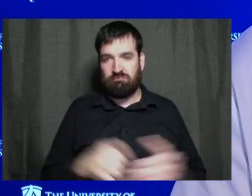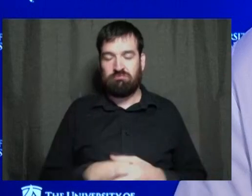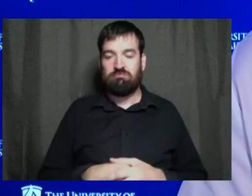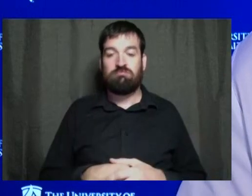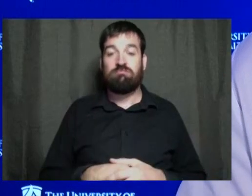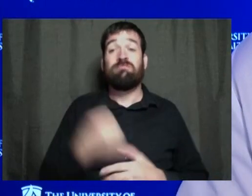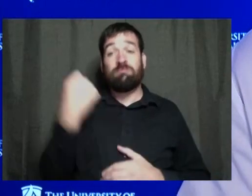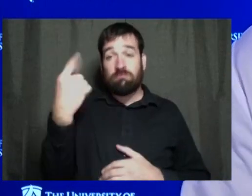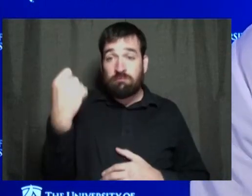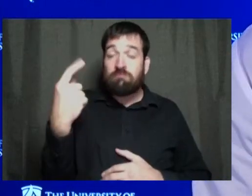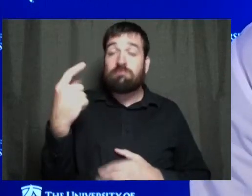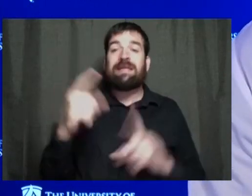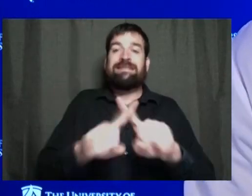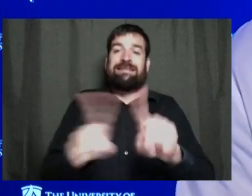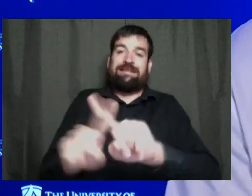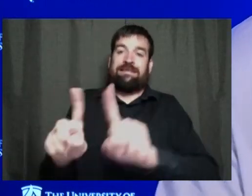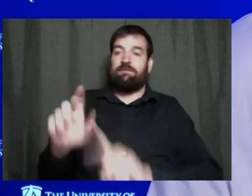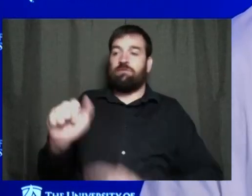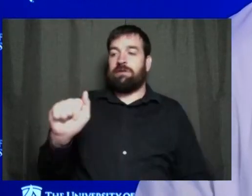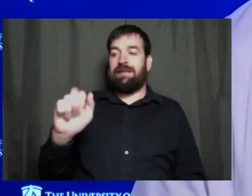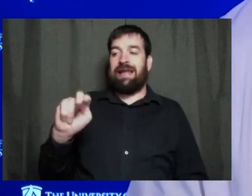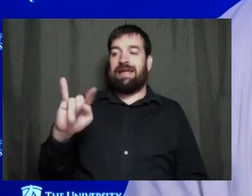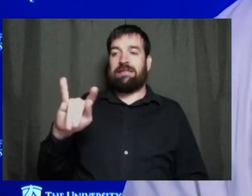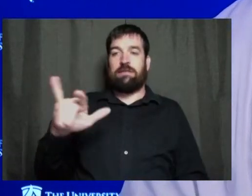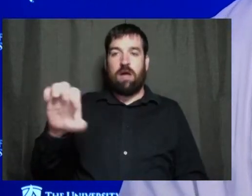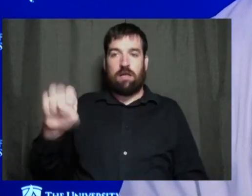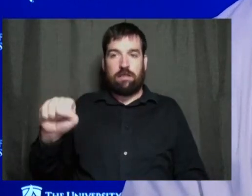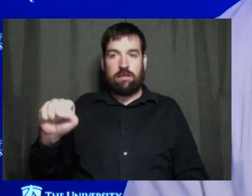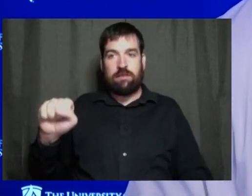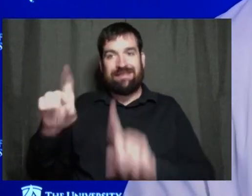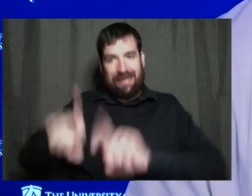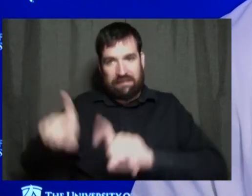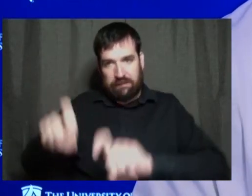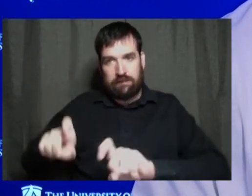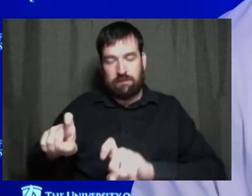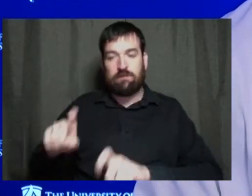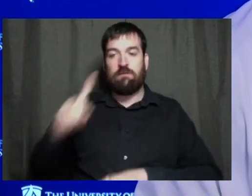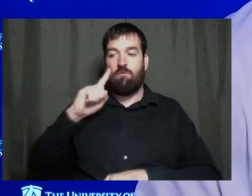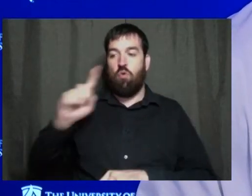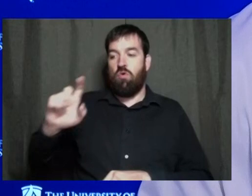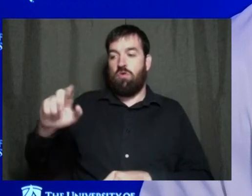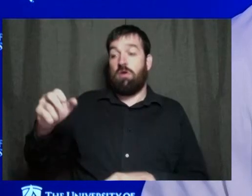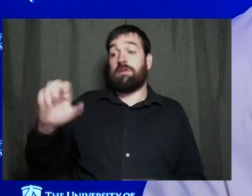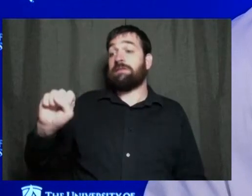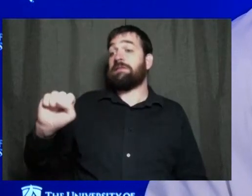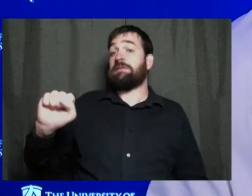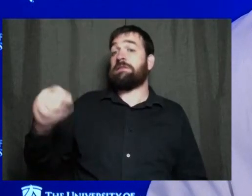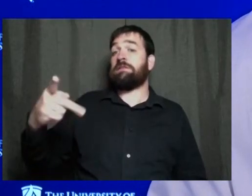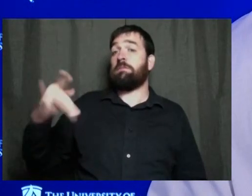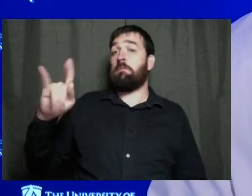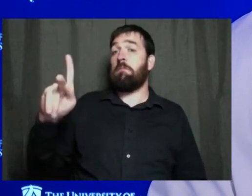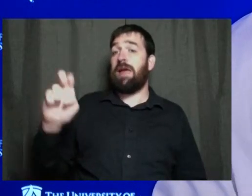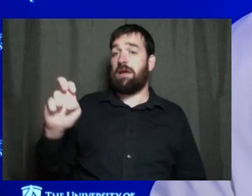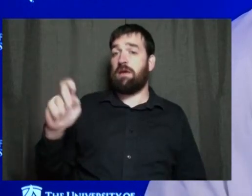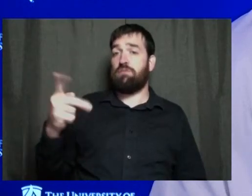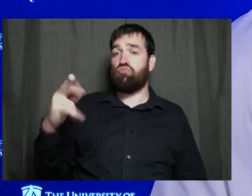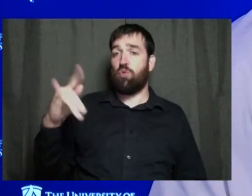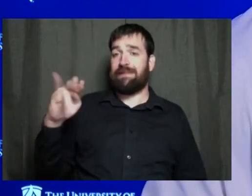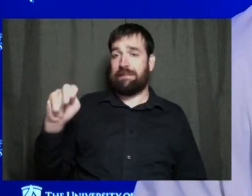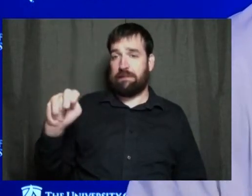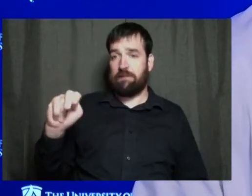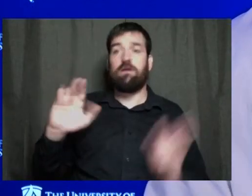different antibody tests looking at spike antibody and N protein antibody, for the purposes of